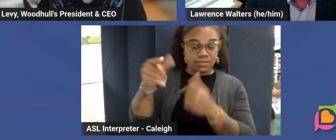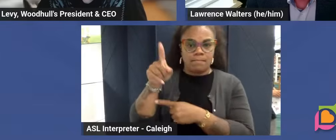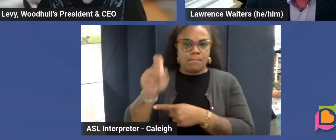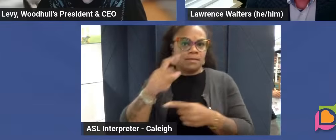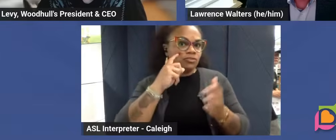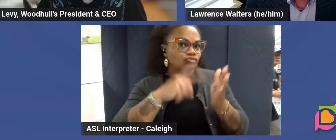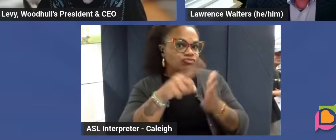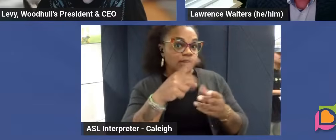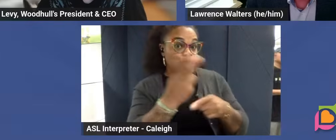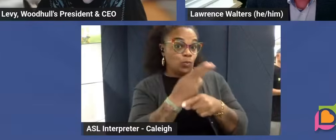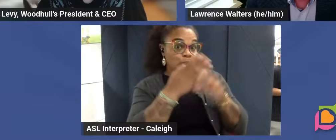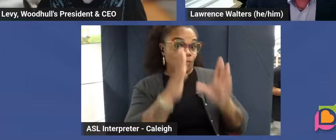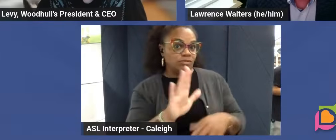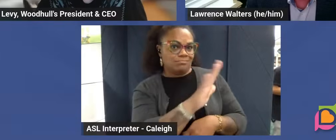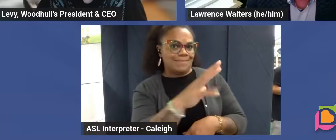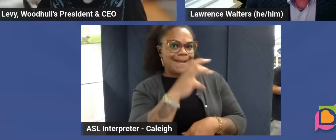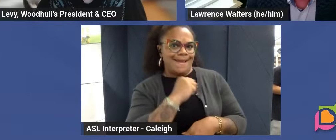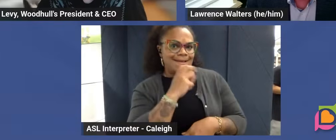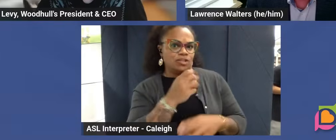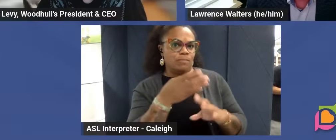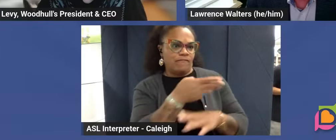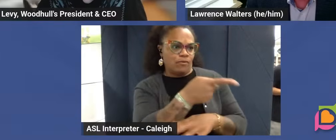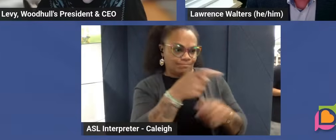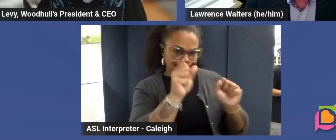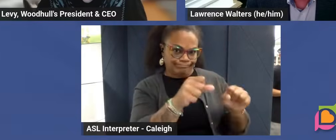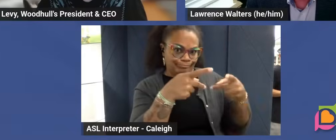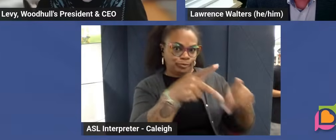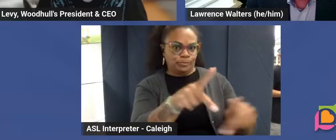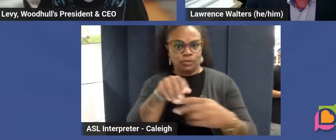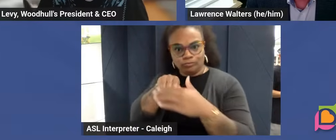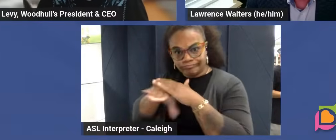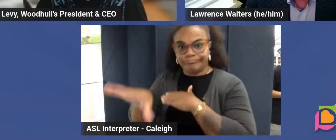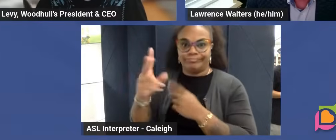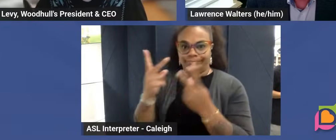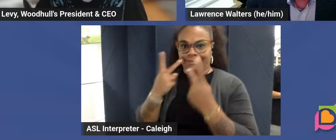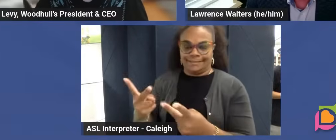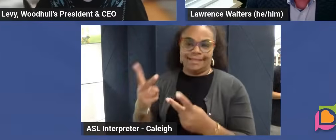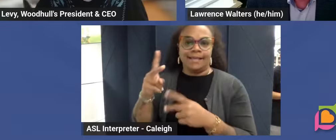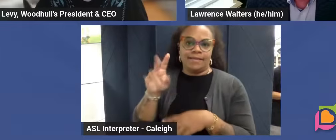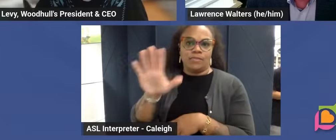users before they got access to a website that was